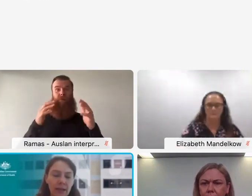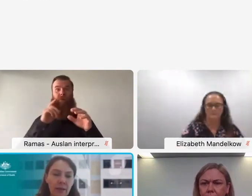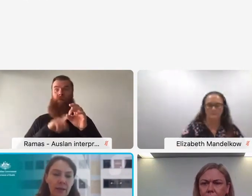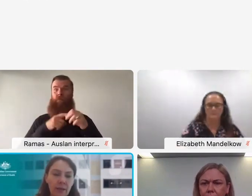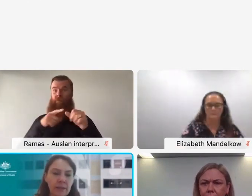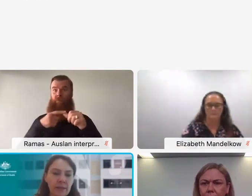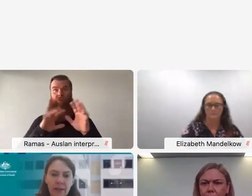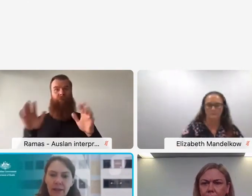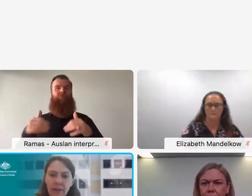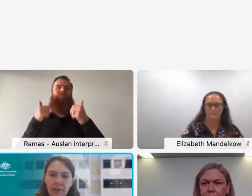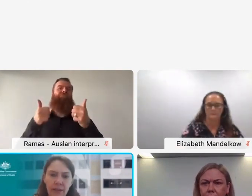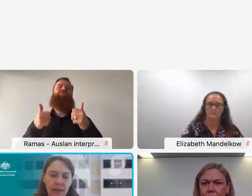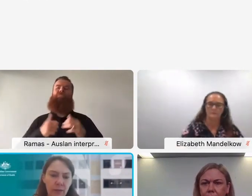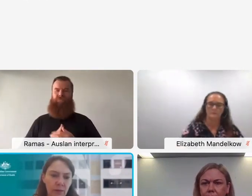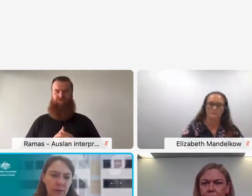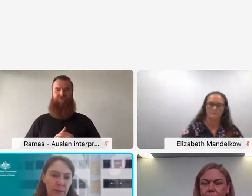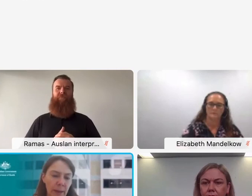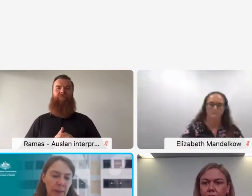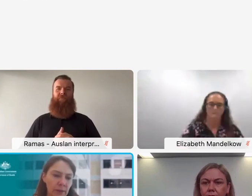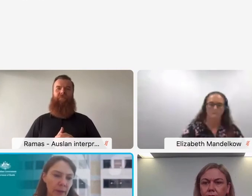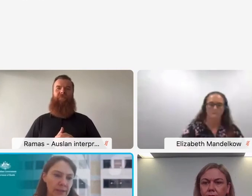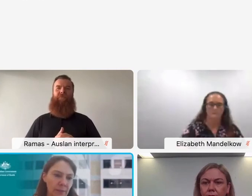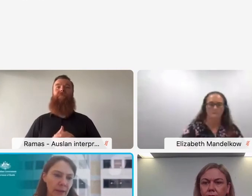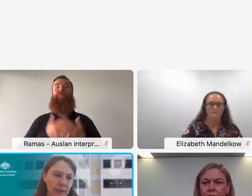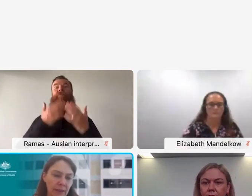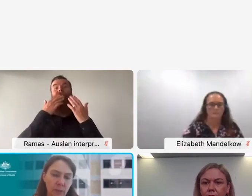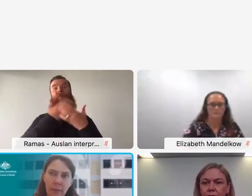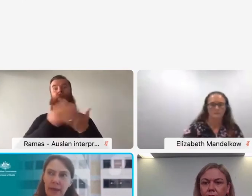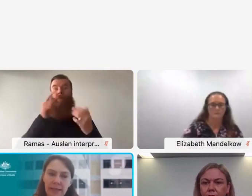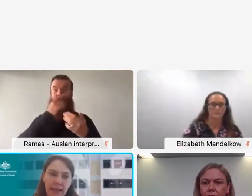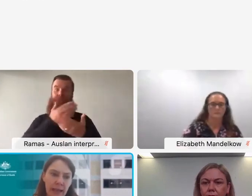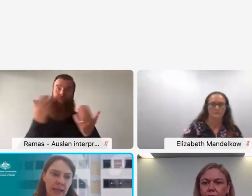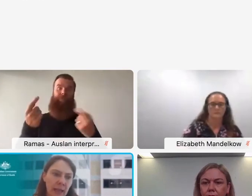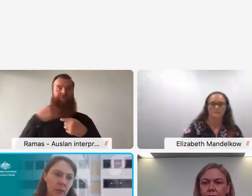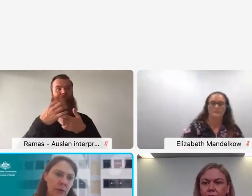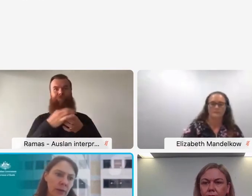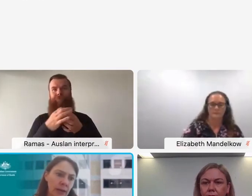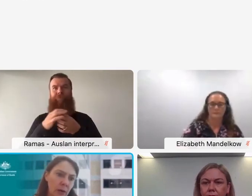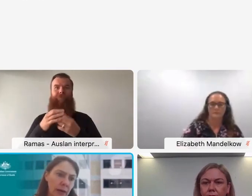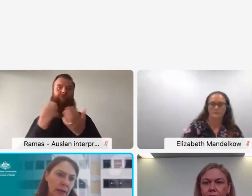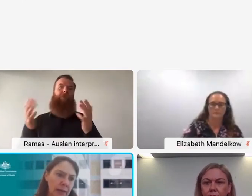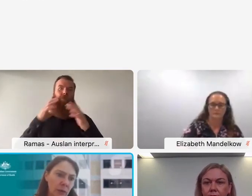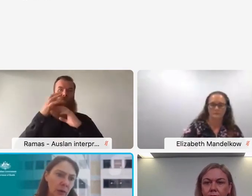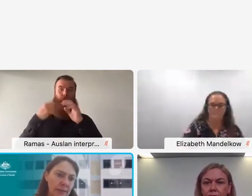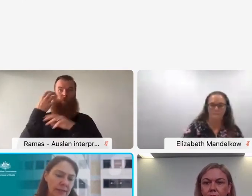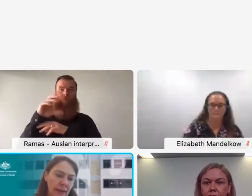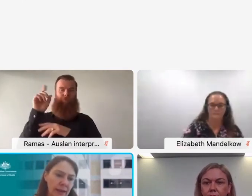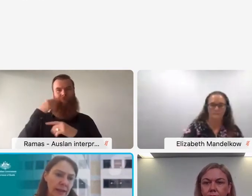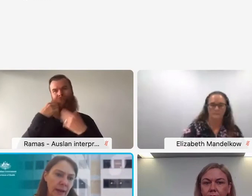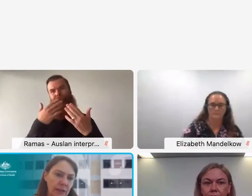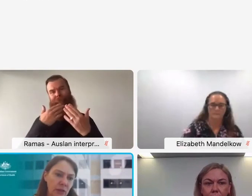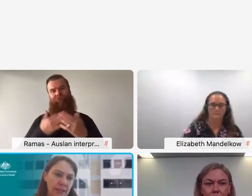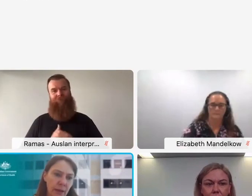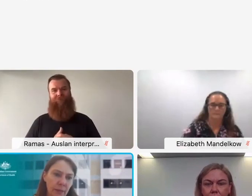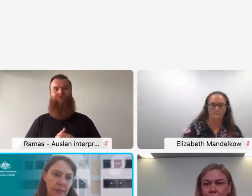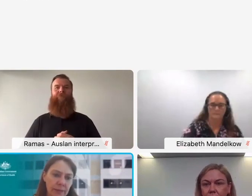right. So I would like to thank all of the people who participated in the webinar today. We've got our inbox